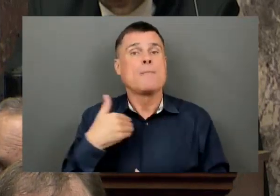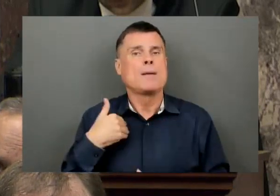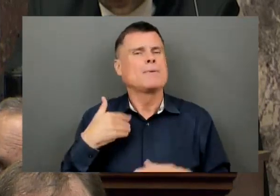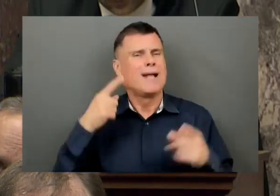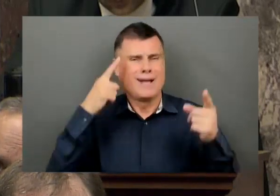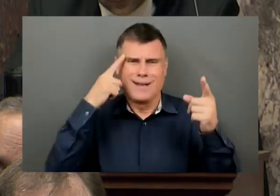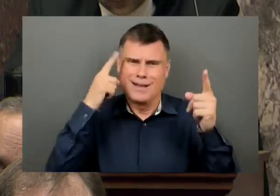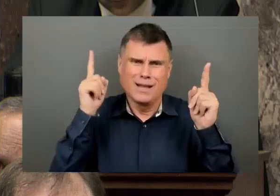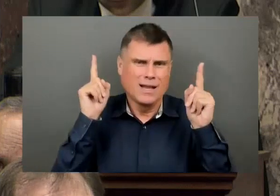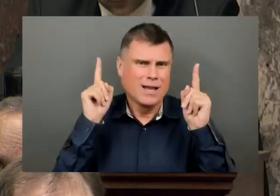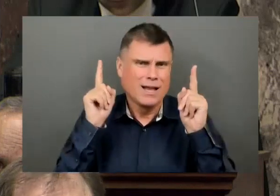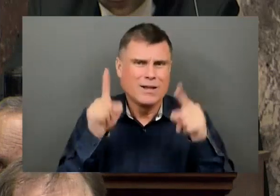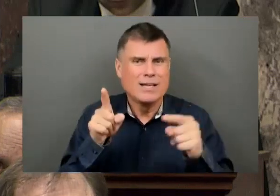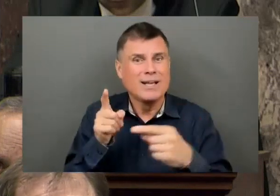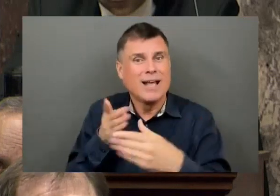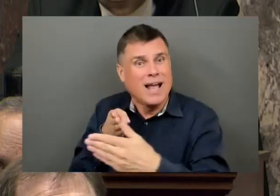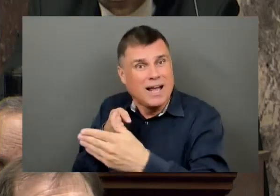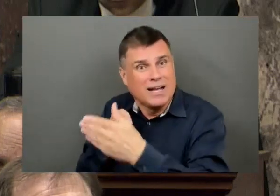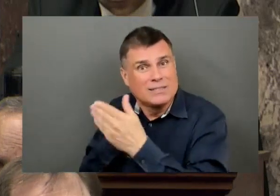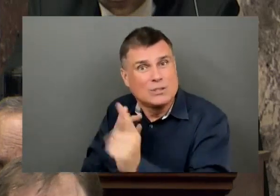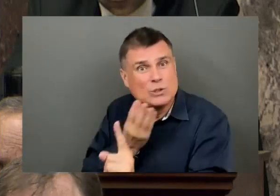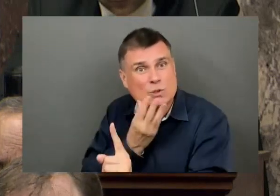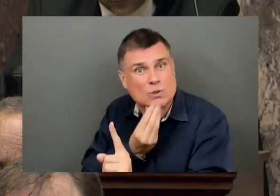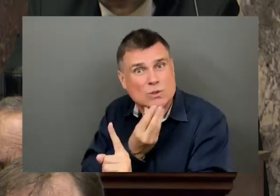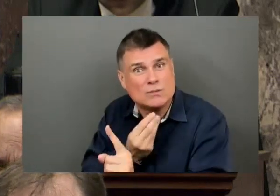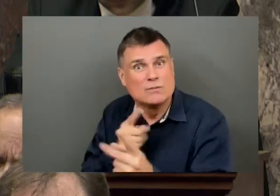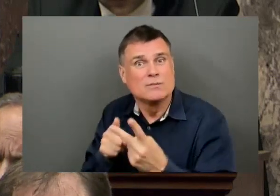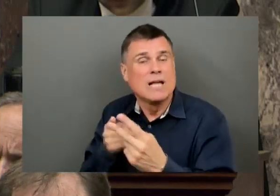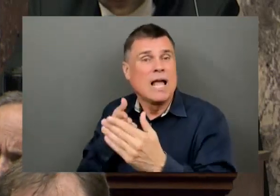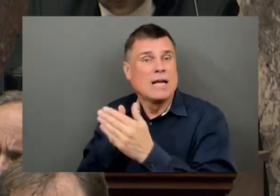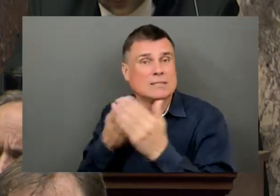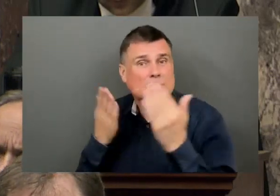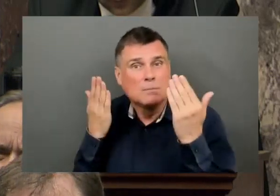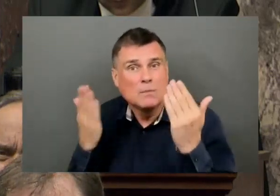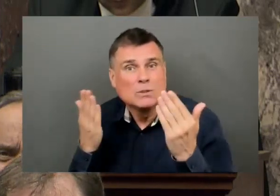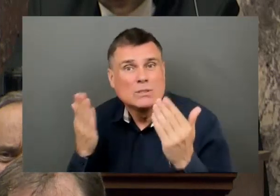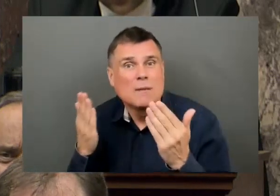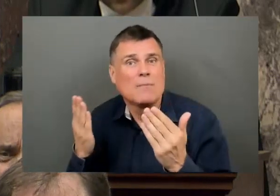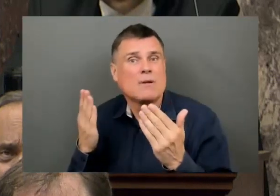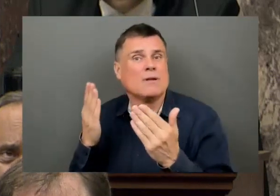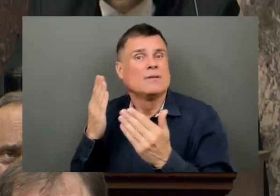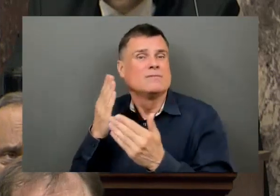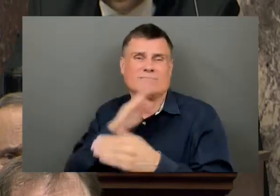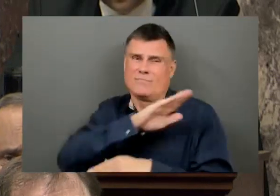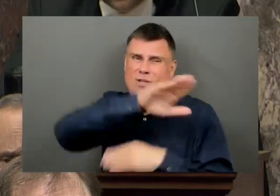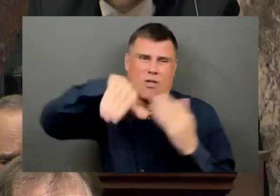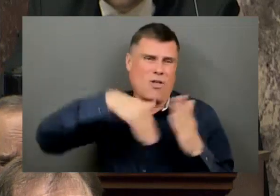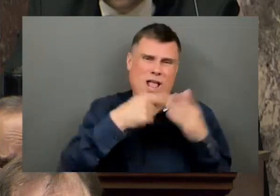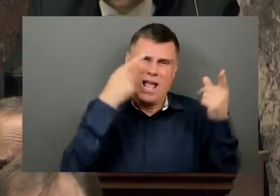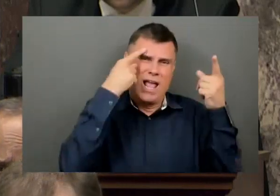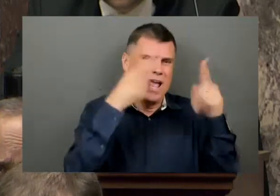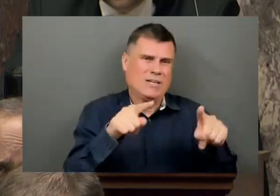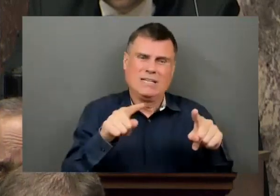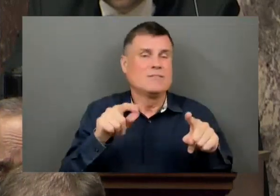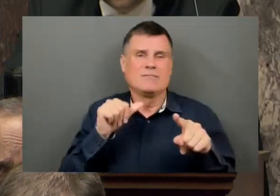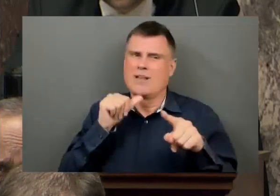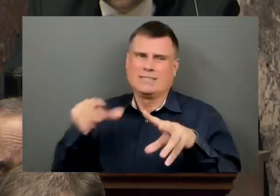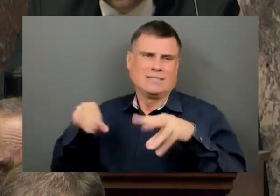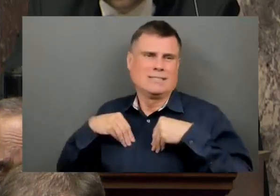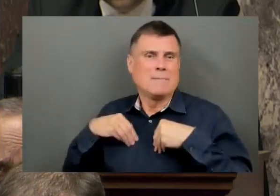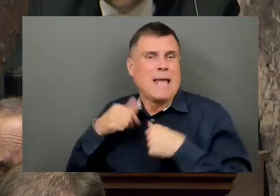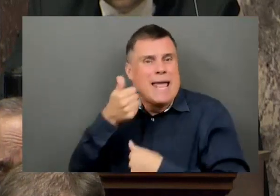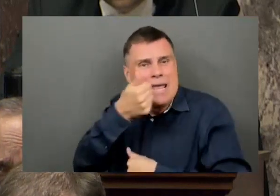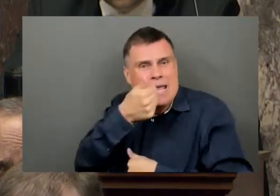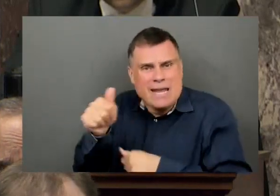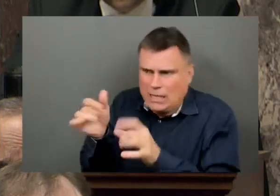province. It's something that we as a government are committed to doing, that I am personally committed to doing every day on this job, and